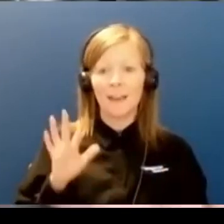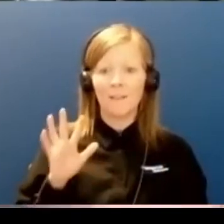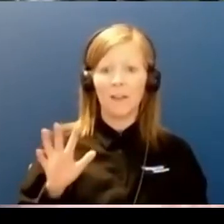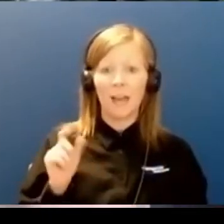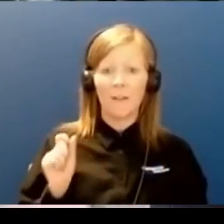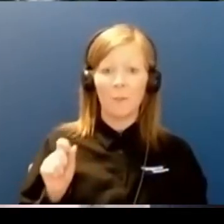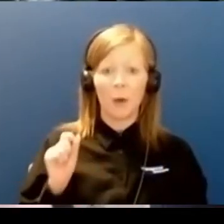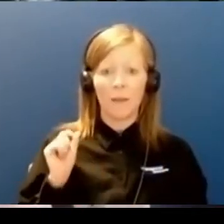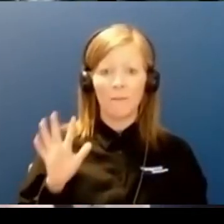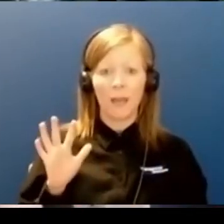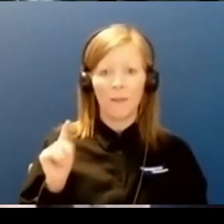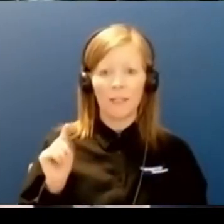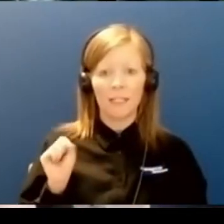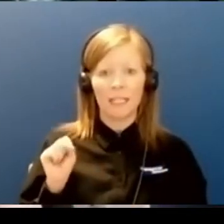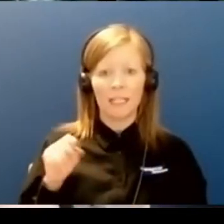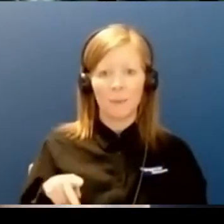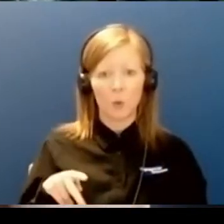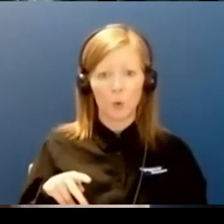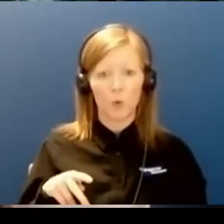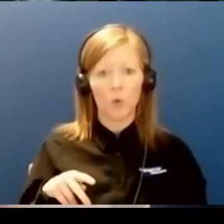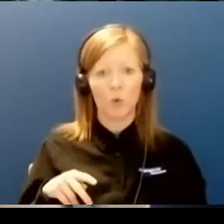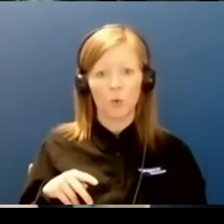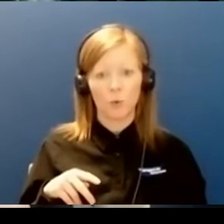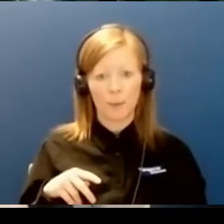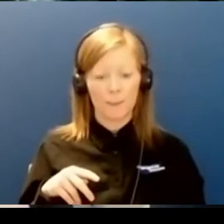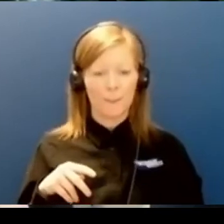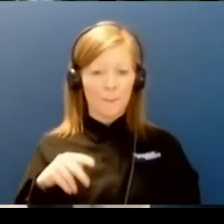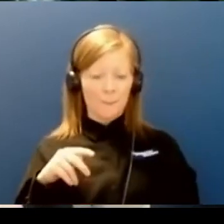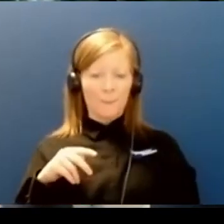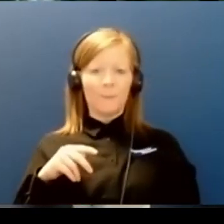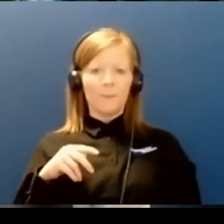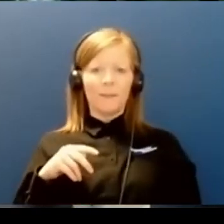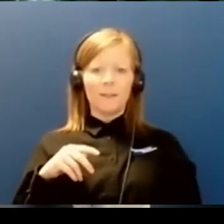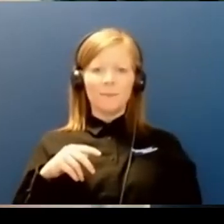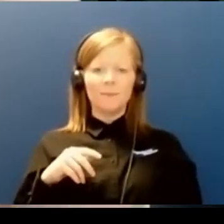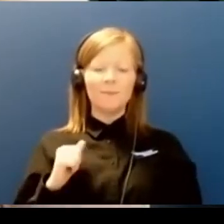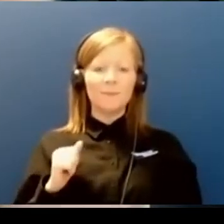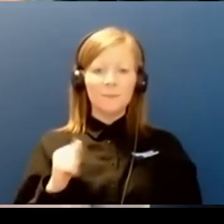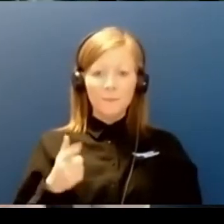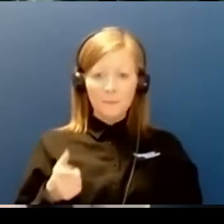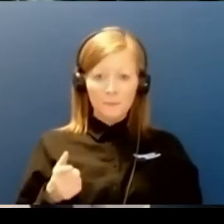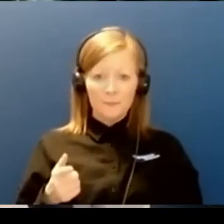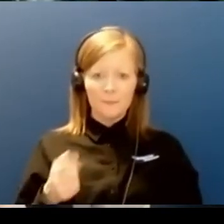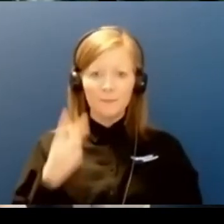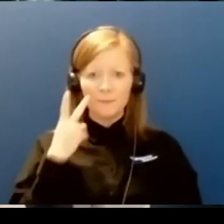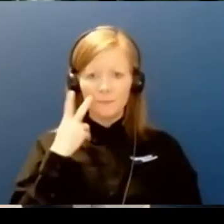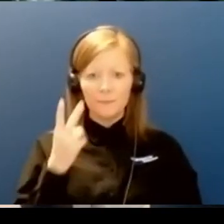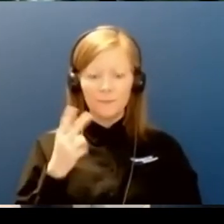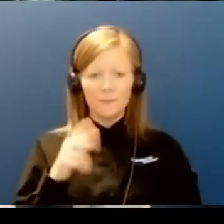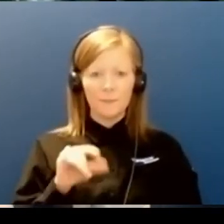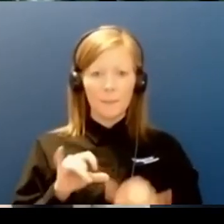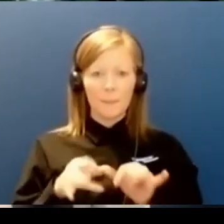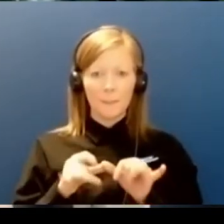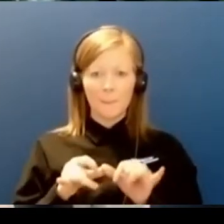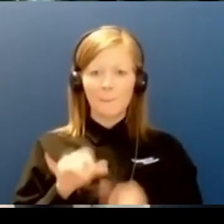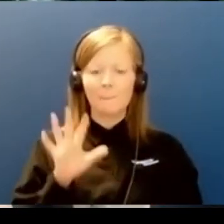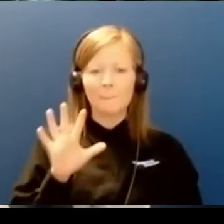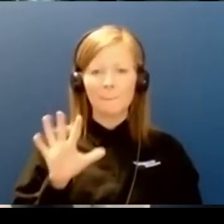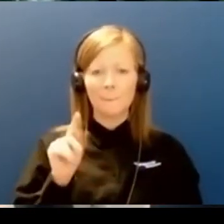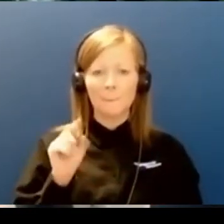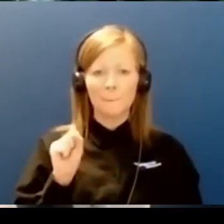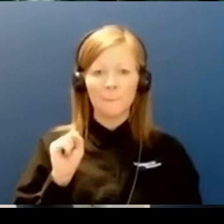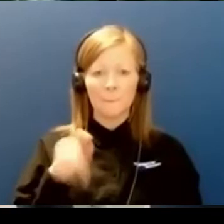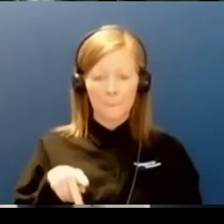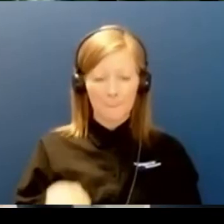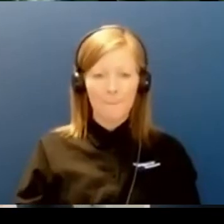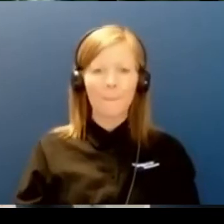teaspoons of sugar. So I take my teaspoon here, take my glass, and I measure out 5 teaspoons. And you can do this